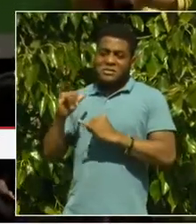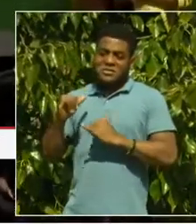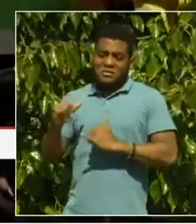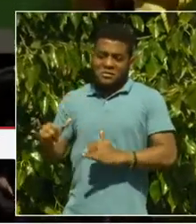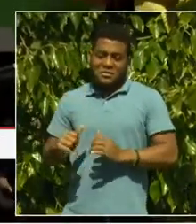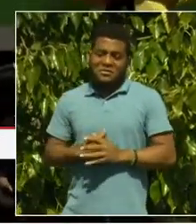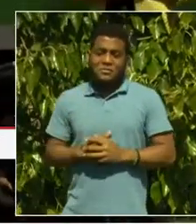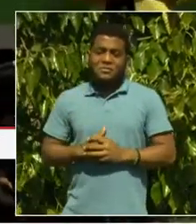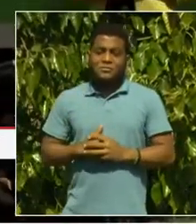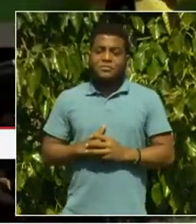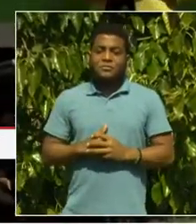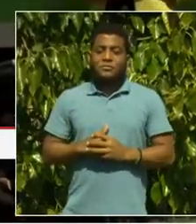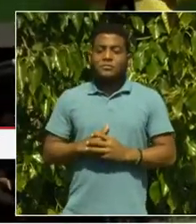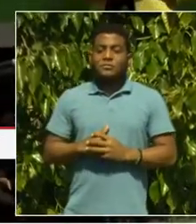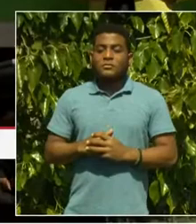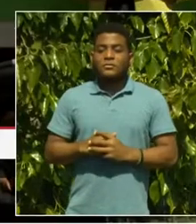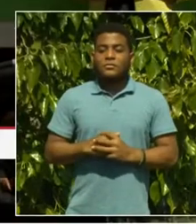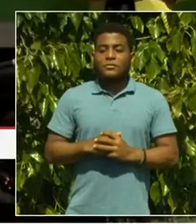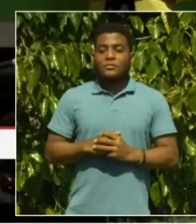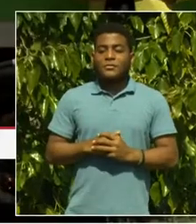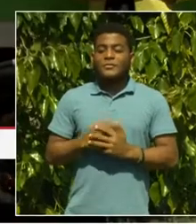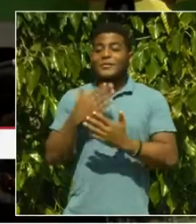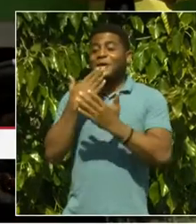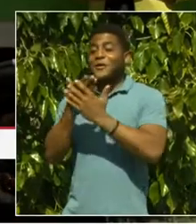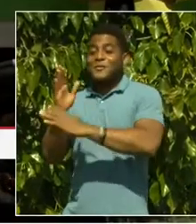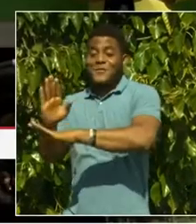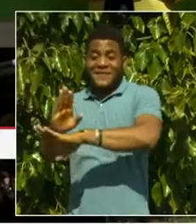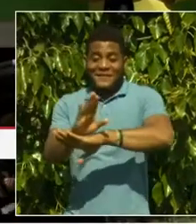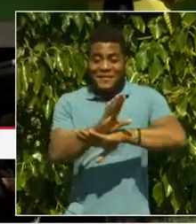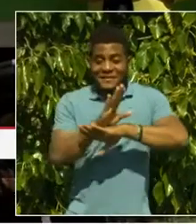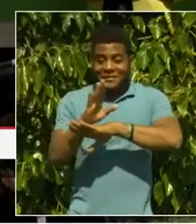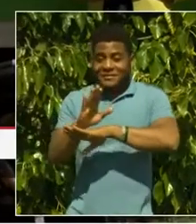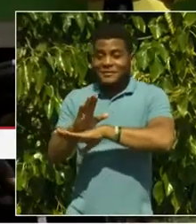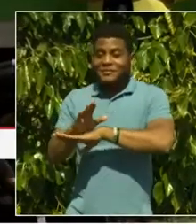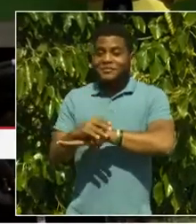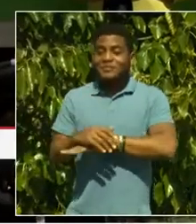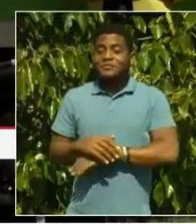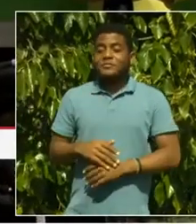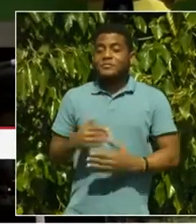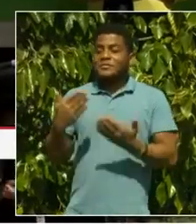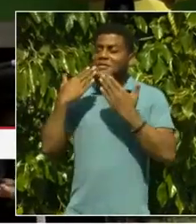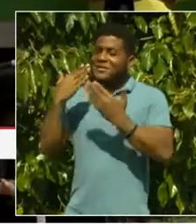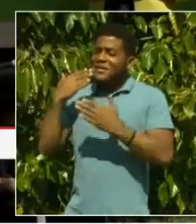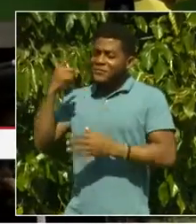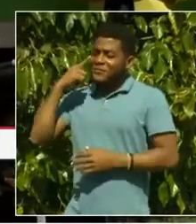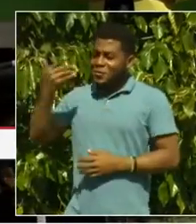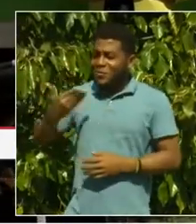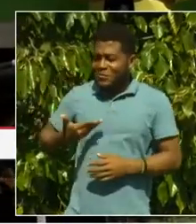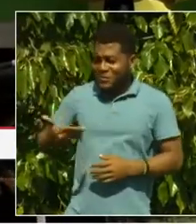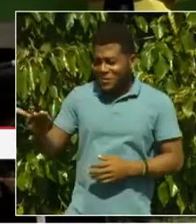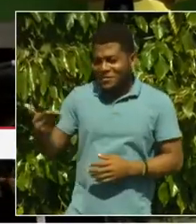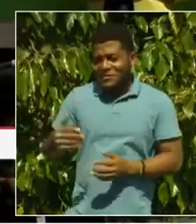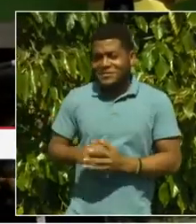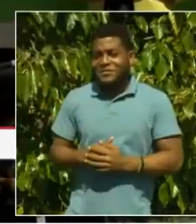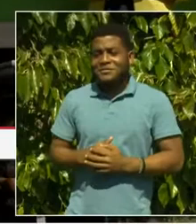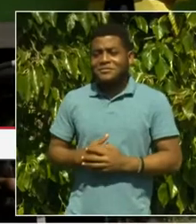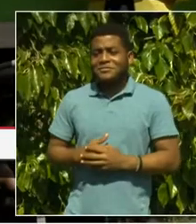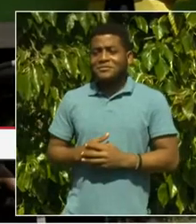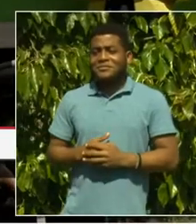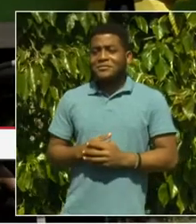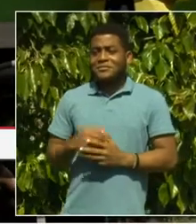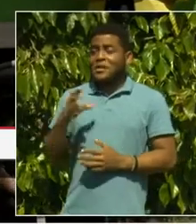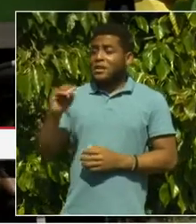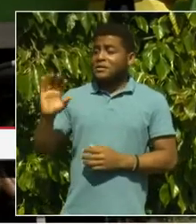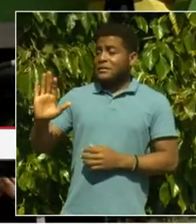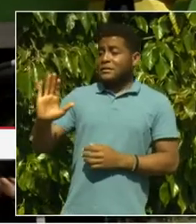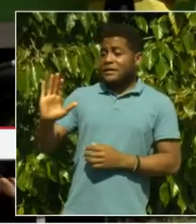Good afternoon, everyone, and thank you so much, Samantha, for that beautiful introduction and your passion for food